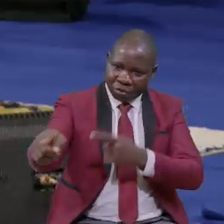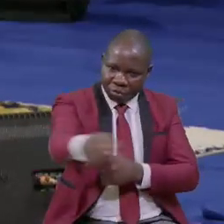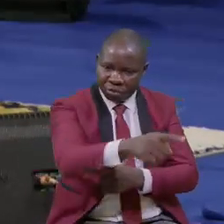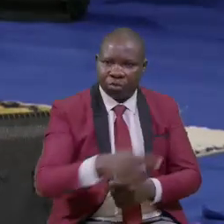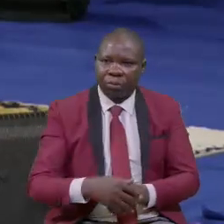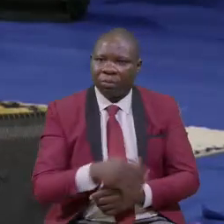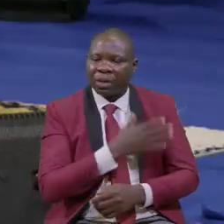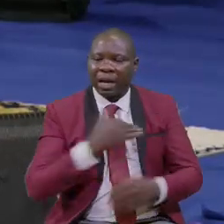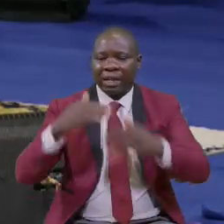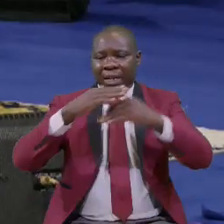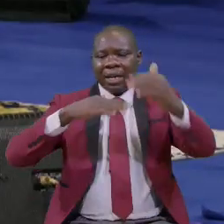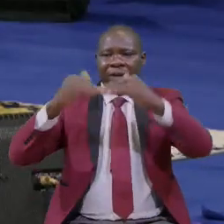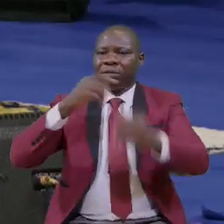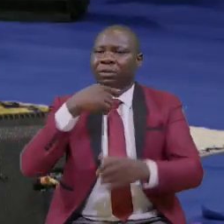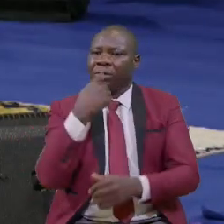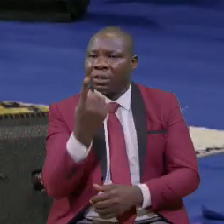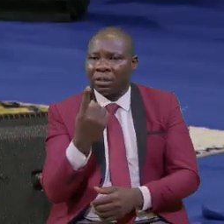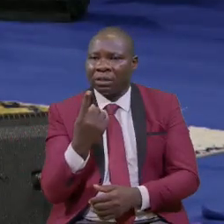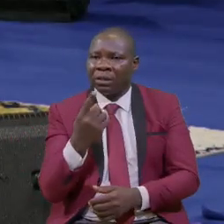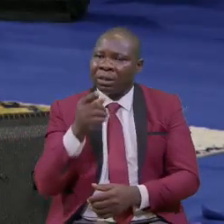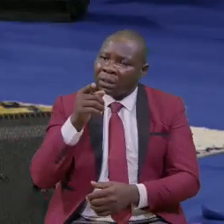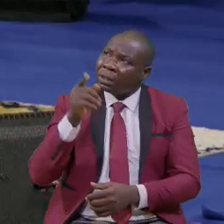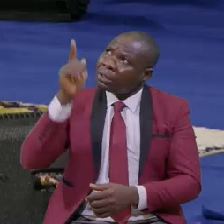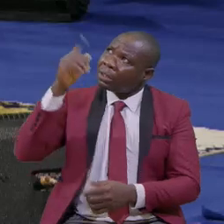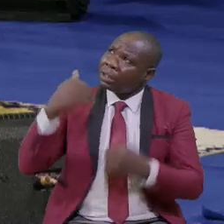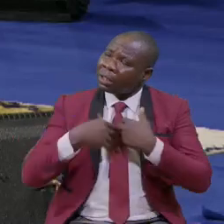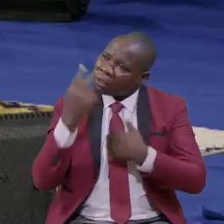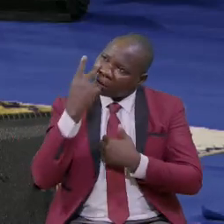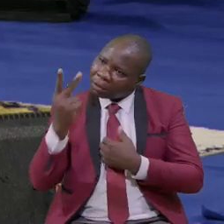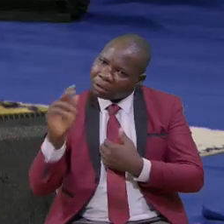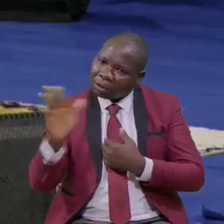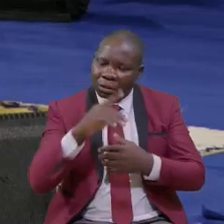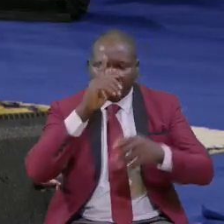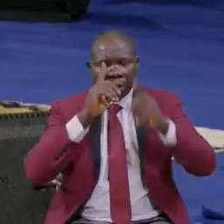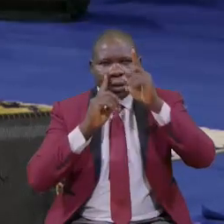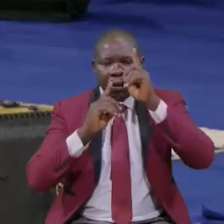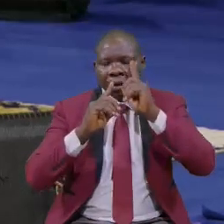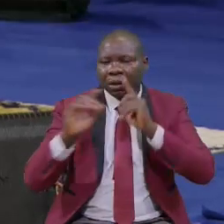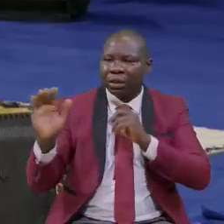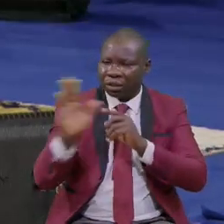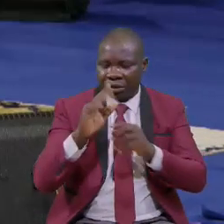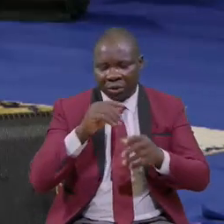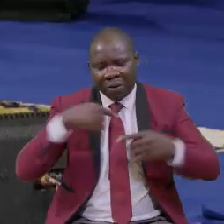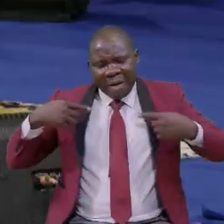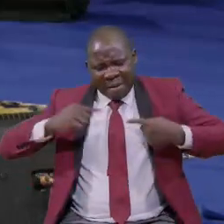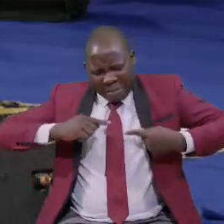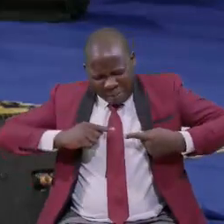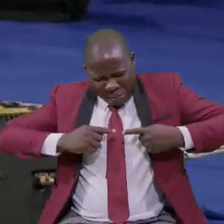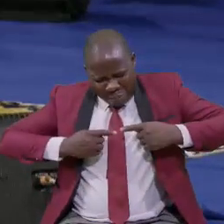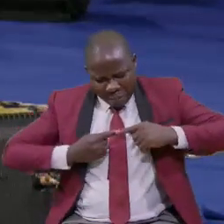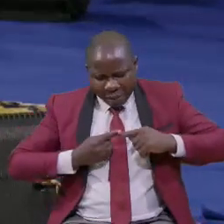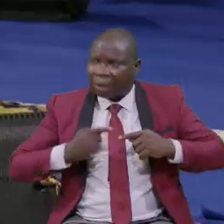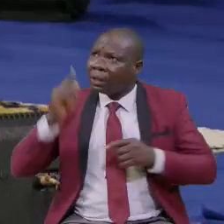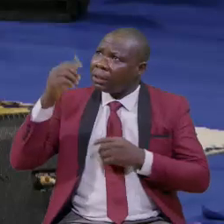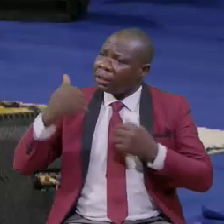And heaven says, he has seen your cry. He has seen your pain. He has seen all that you went,